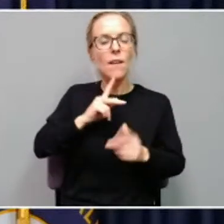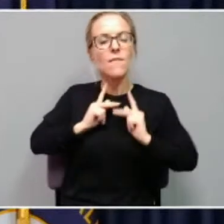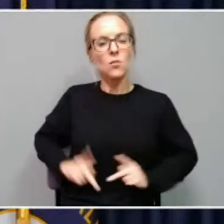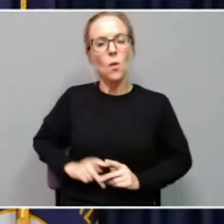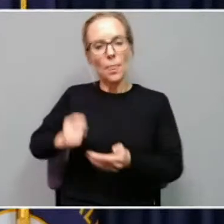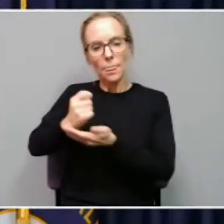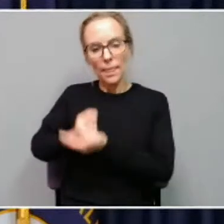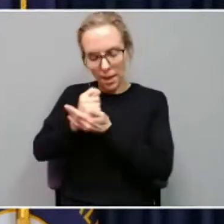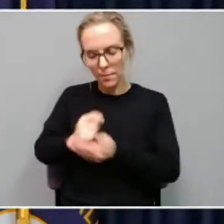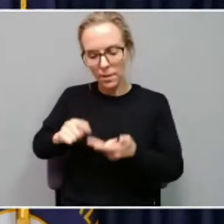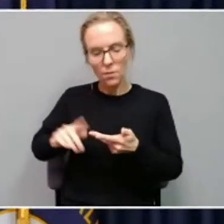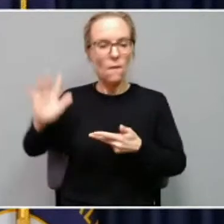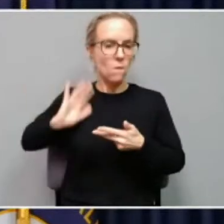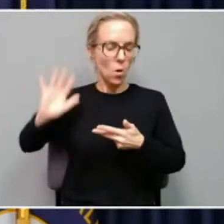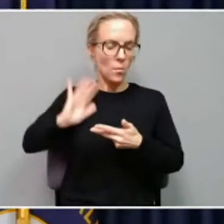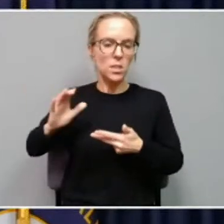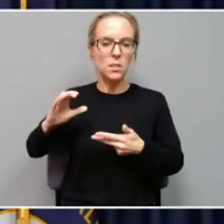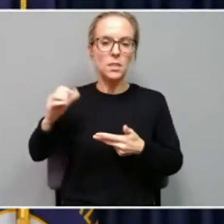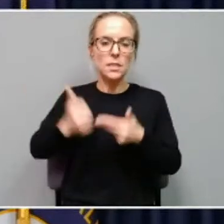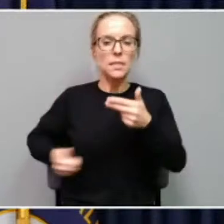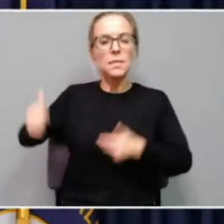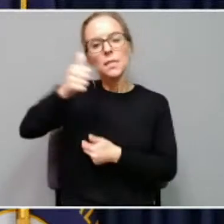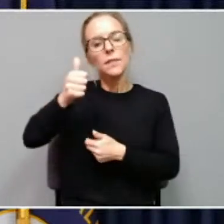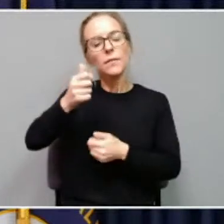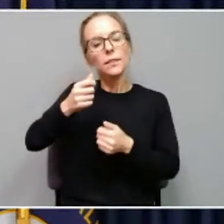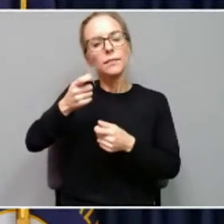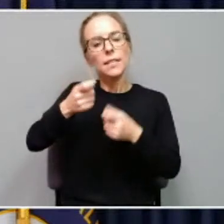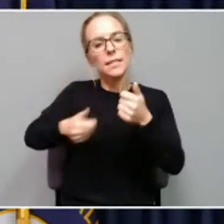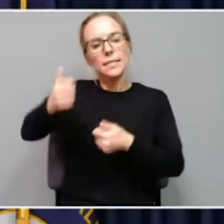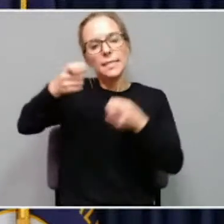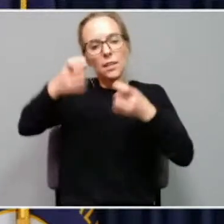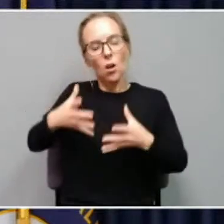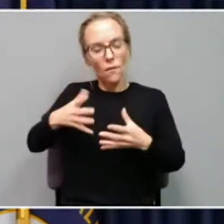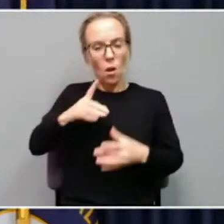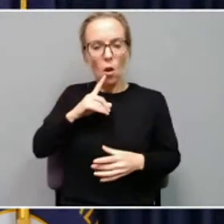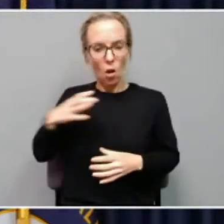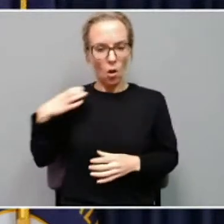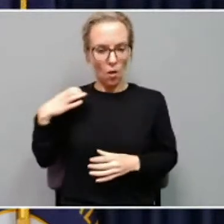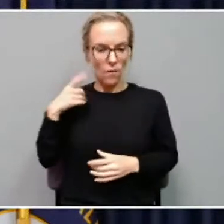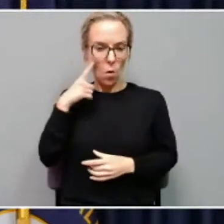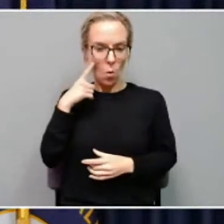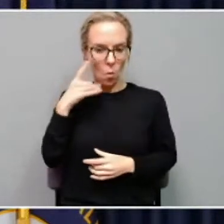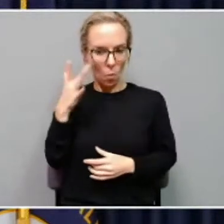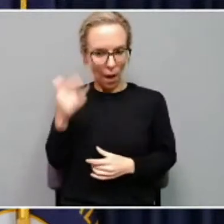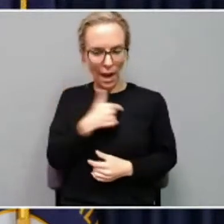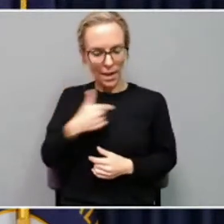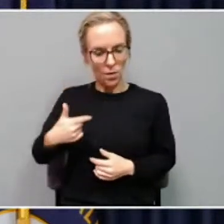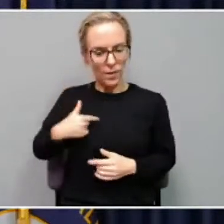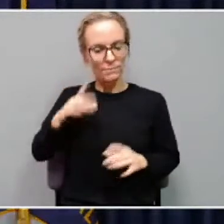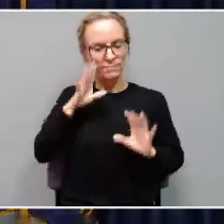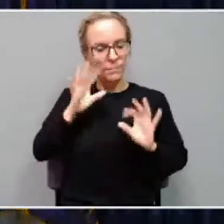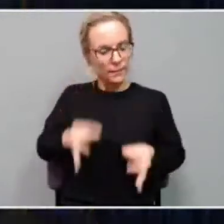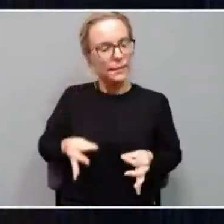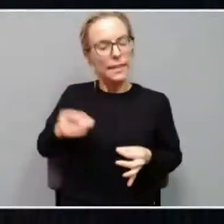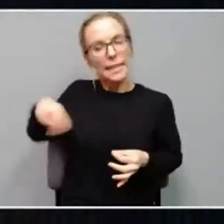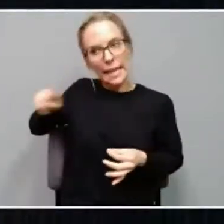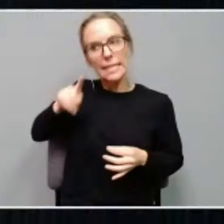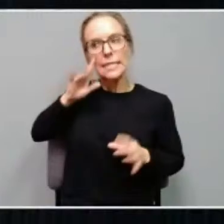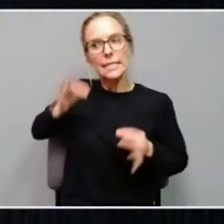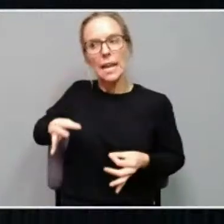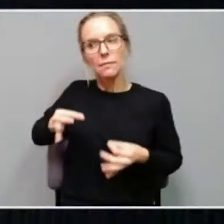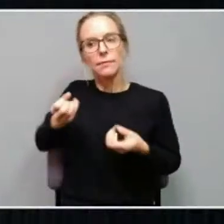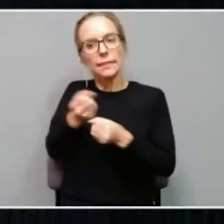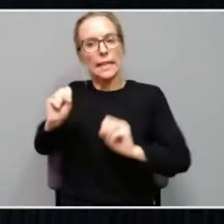former chief executive officer there, to explain via video message why they chose to get a safe and effective vaccine. Let's follow their